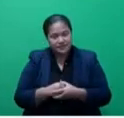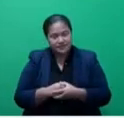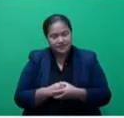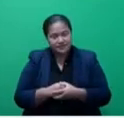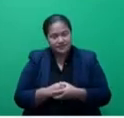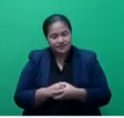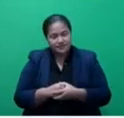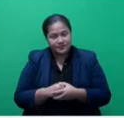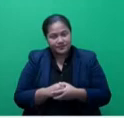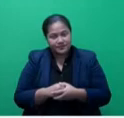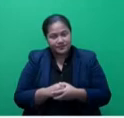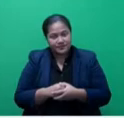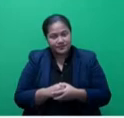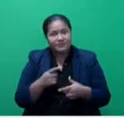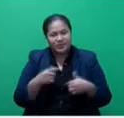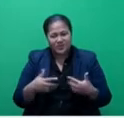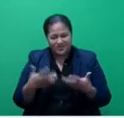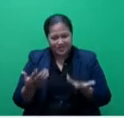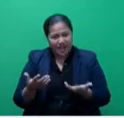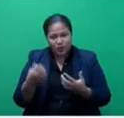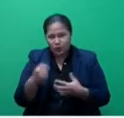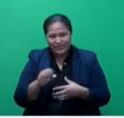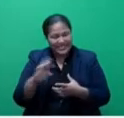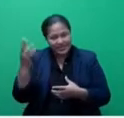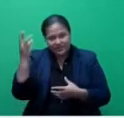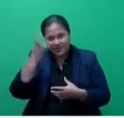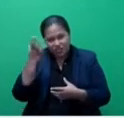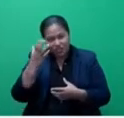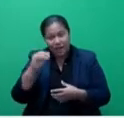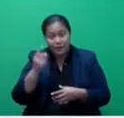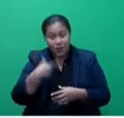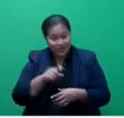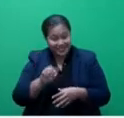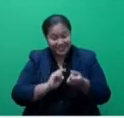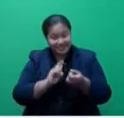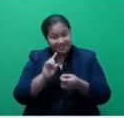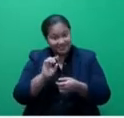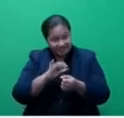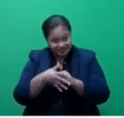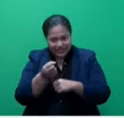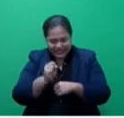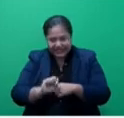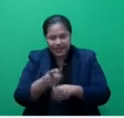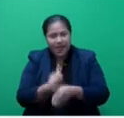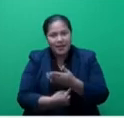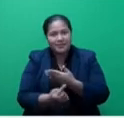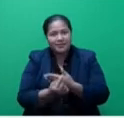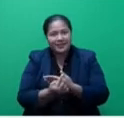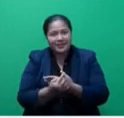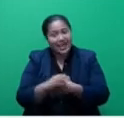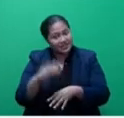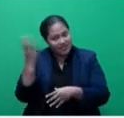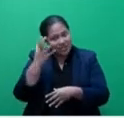we are by no means out of the woods yet, as this pandemic still poses a clear and present danger to the lives of our